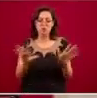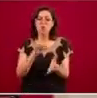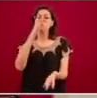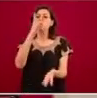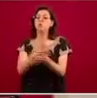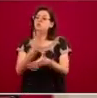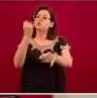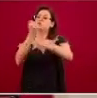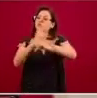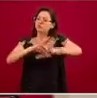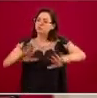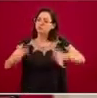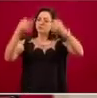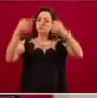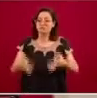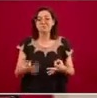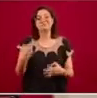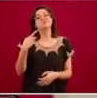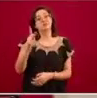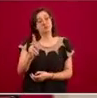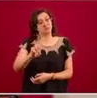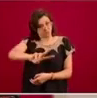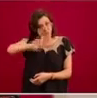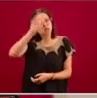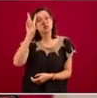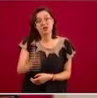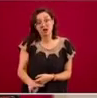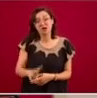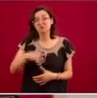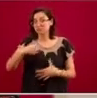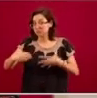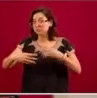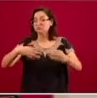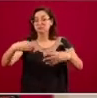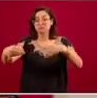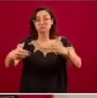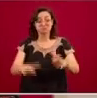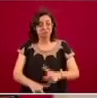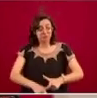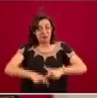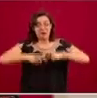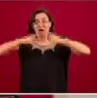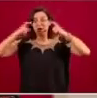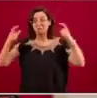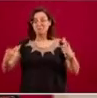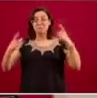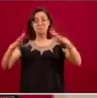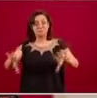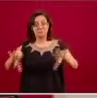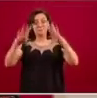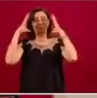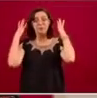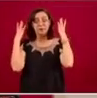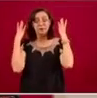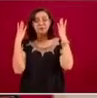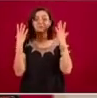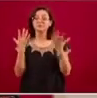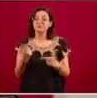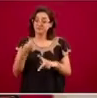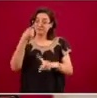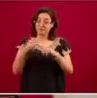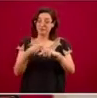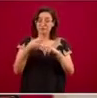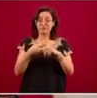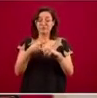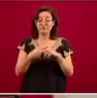it has happened to your family and to yourself. We do not mean to scare the population, and we don't want to make them go into panic, but